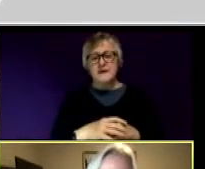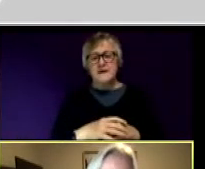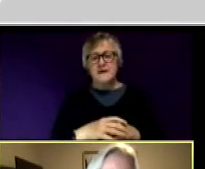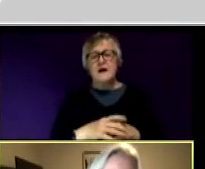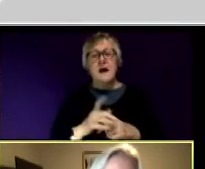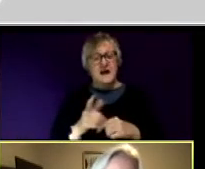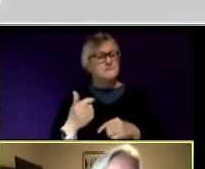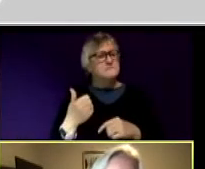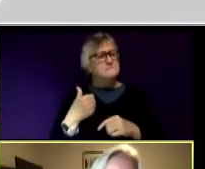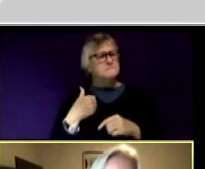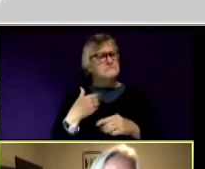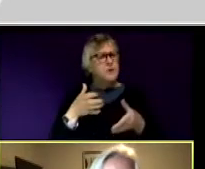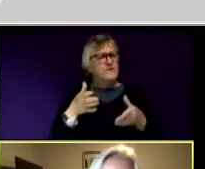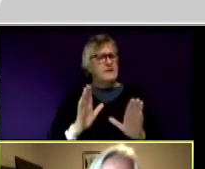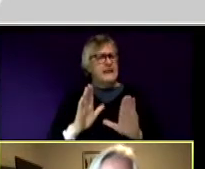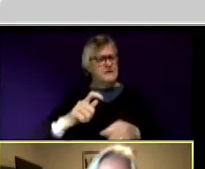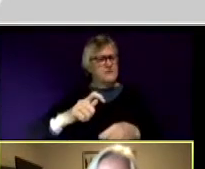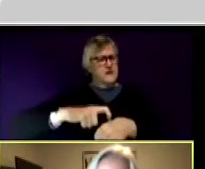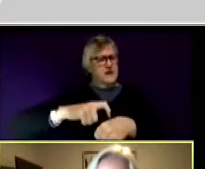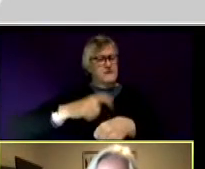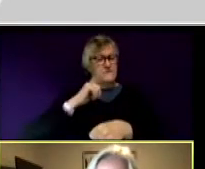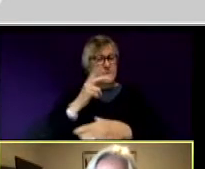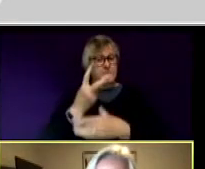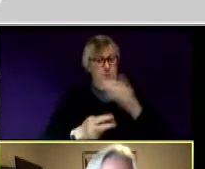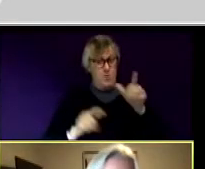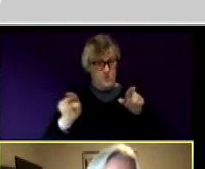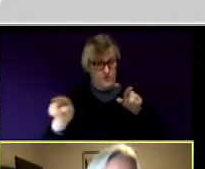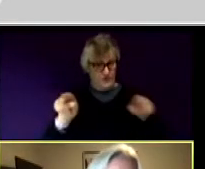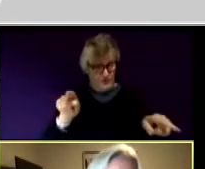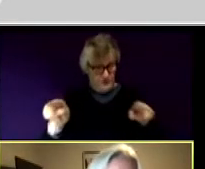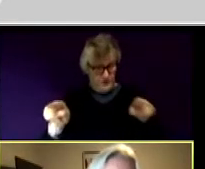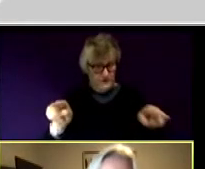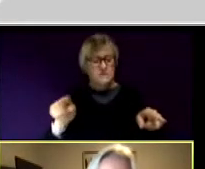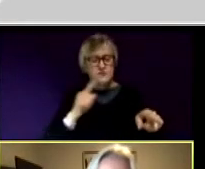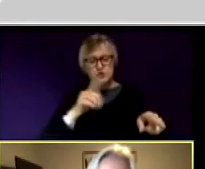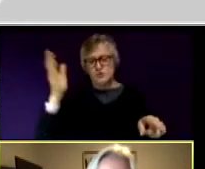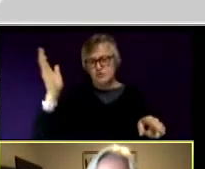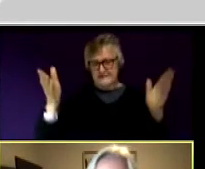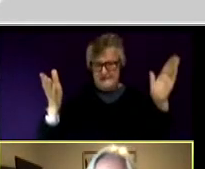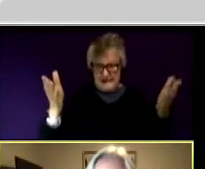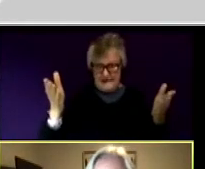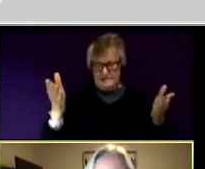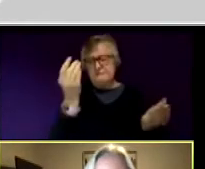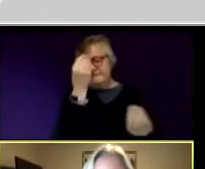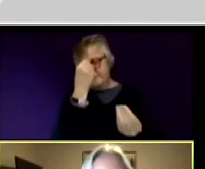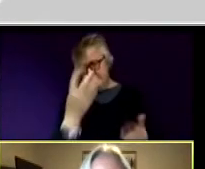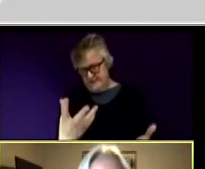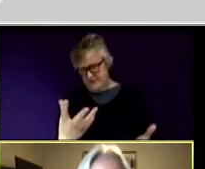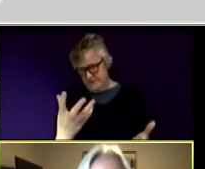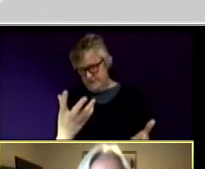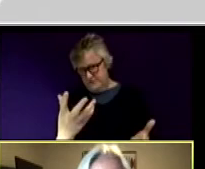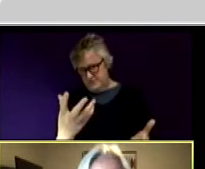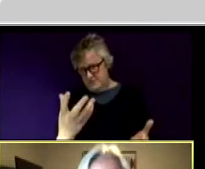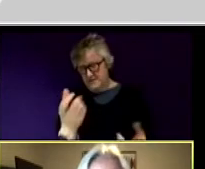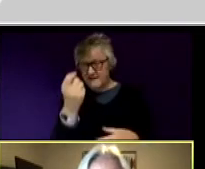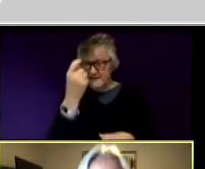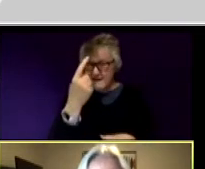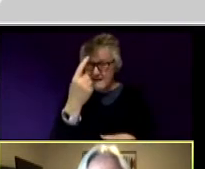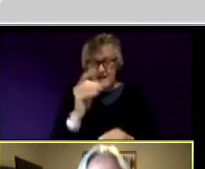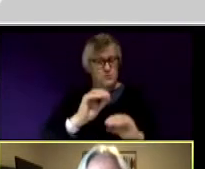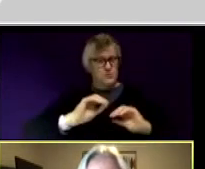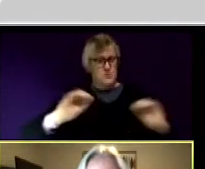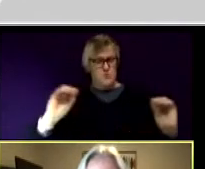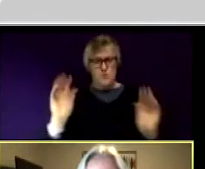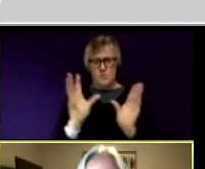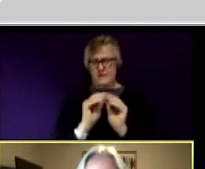allowed time for both the city and the Department of Justice to present information. We did not have a meeting this month